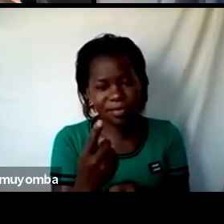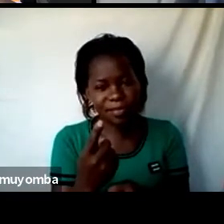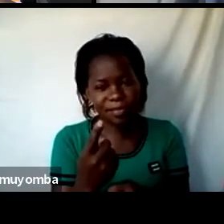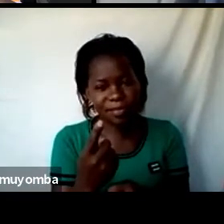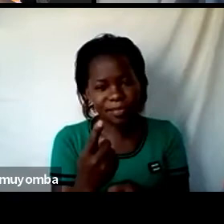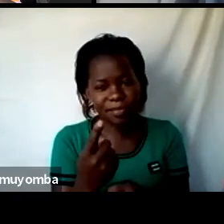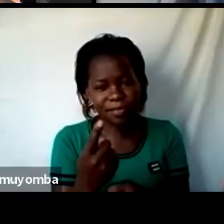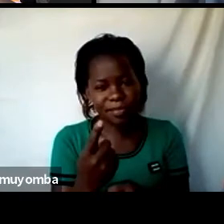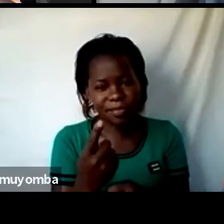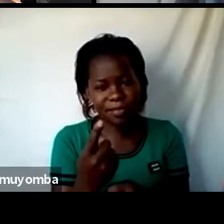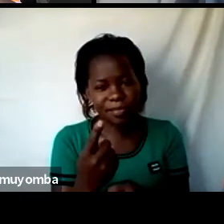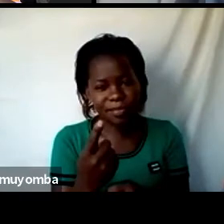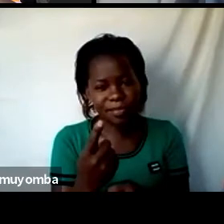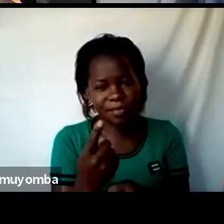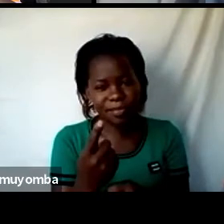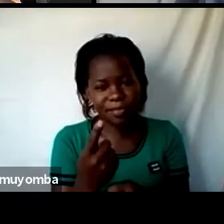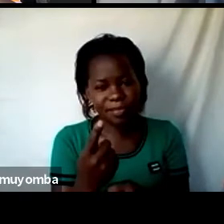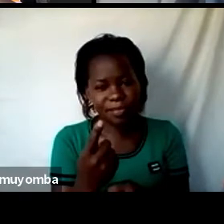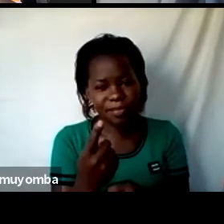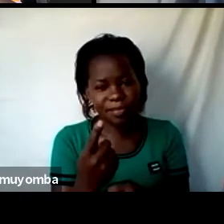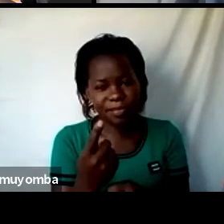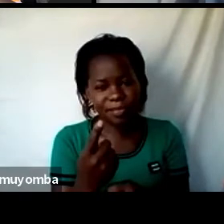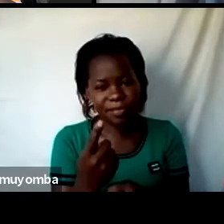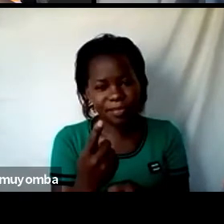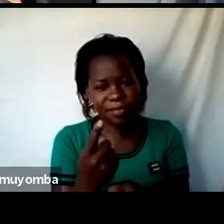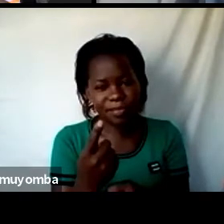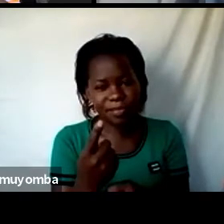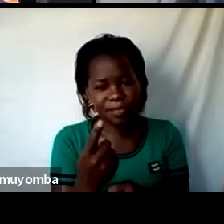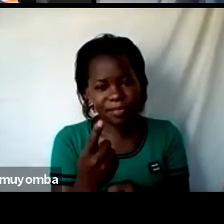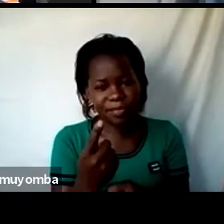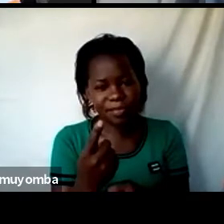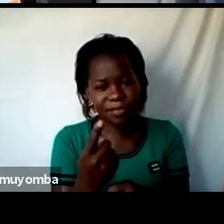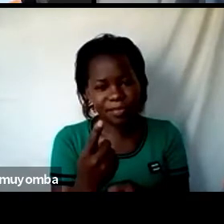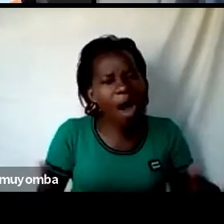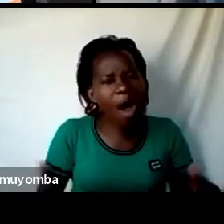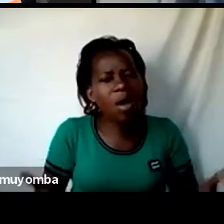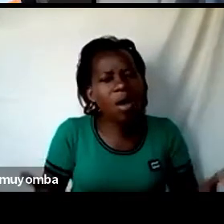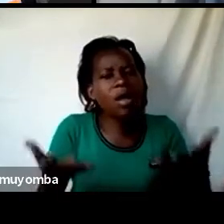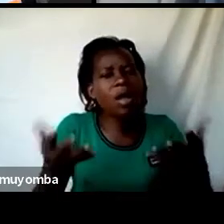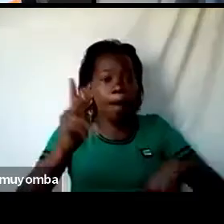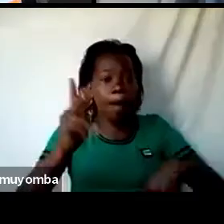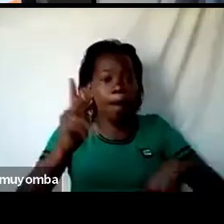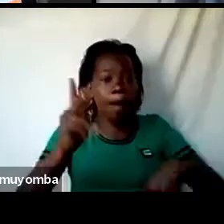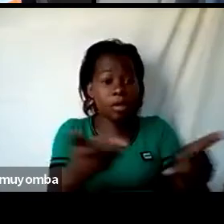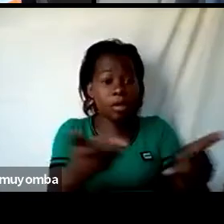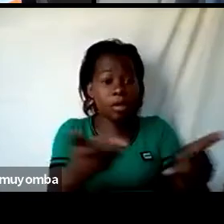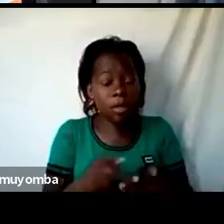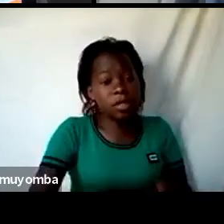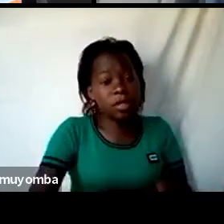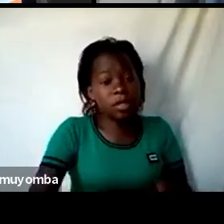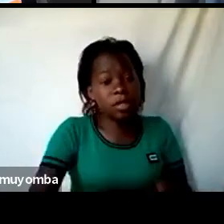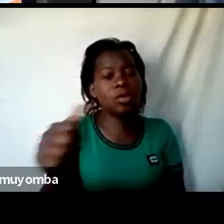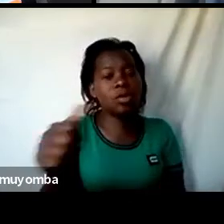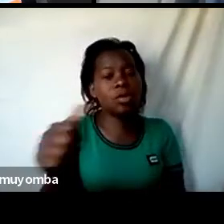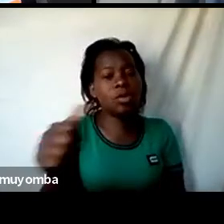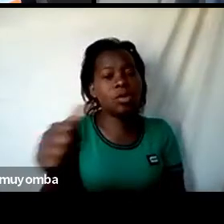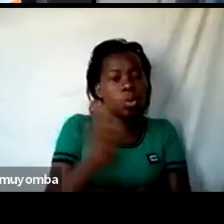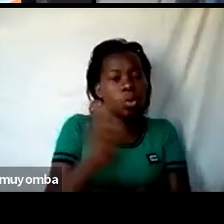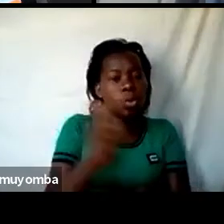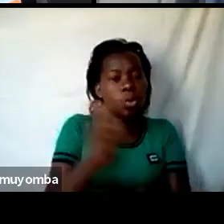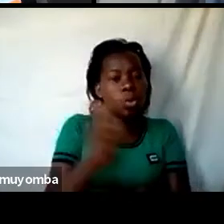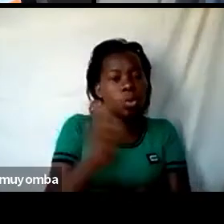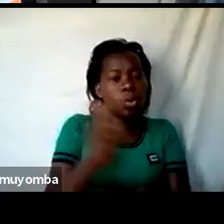Daniel first, and then Moses. How do we encourage our young people to position themselves to be able to take up these roles, if not for anything else, as a starting point